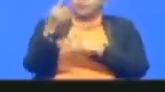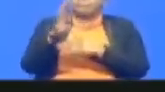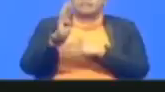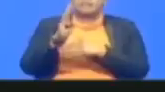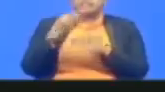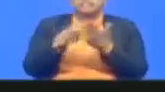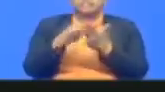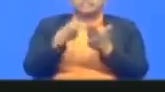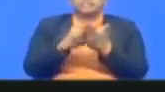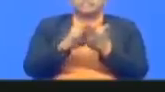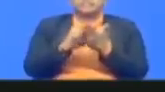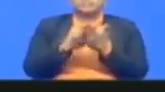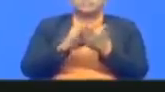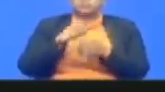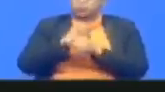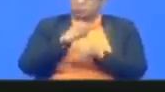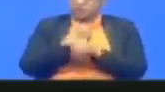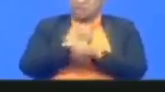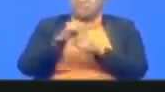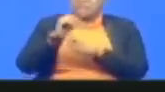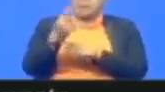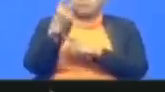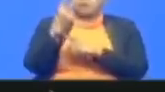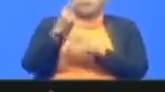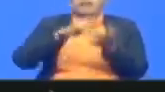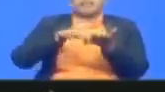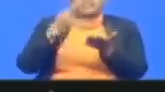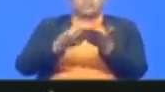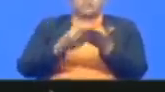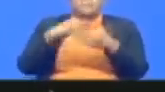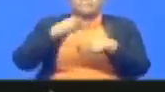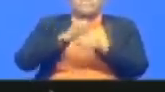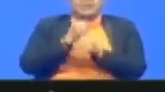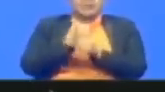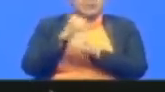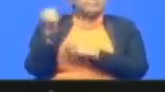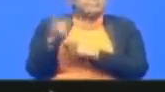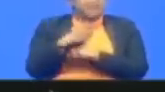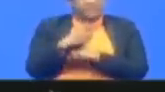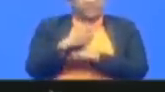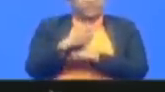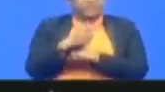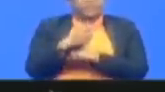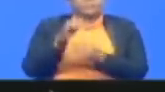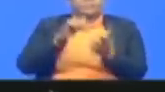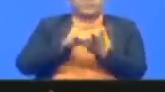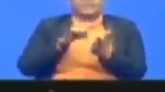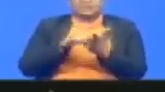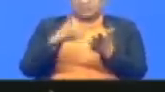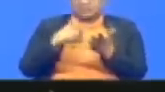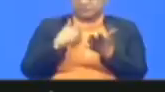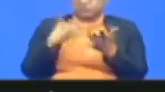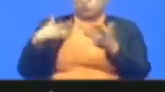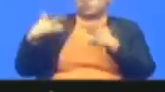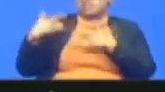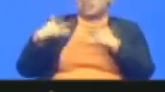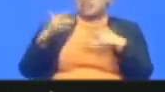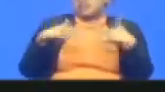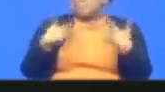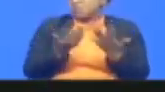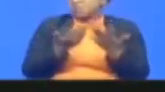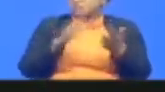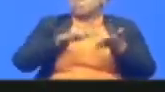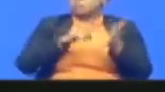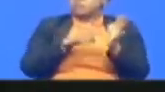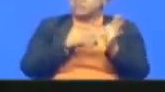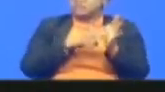operating costs, which is double the revenues generated monthly, that has fueled concerns over the project's economic